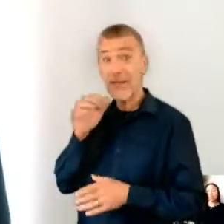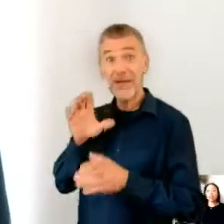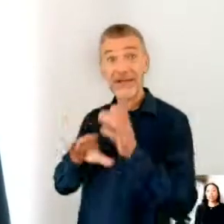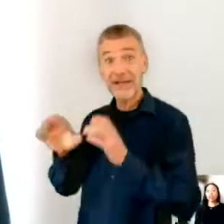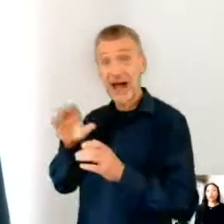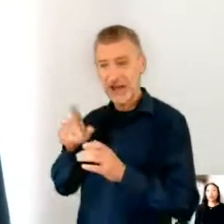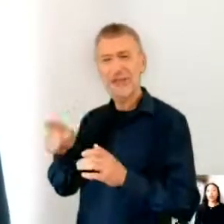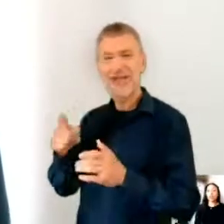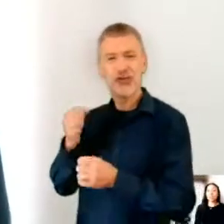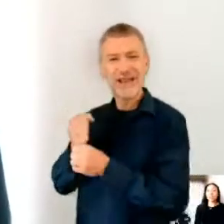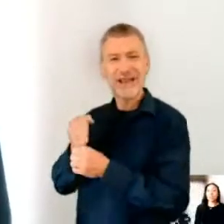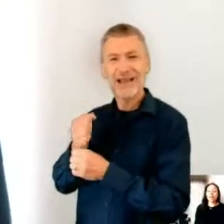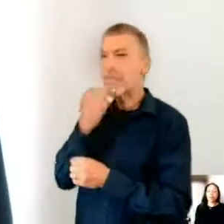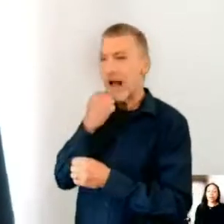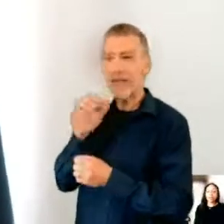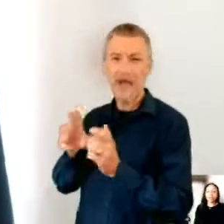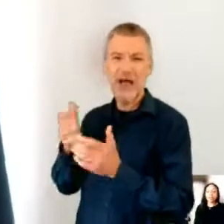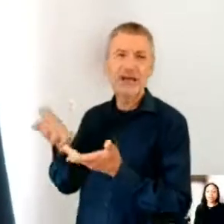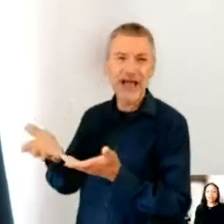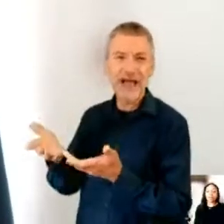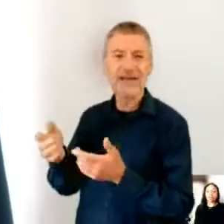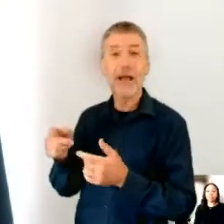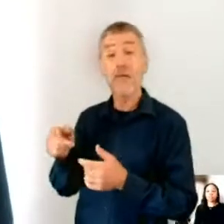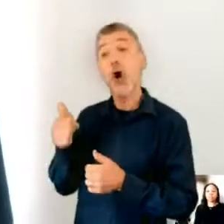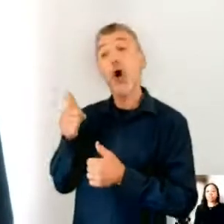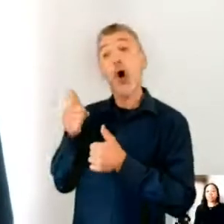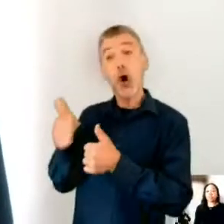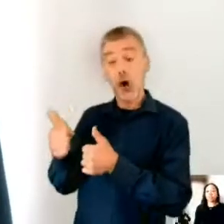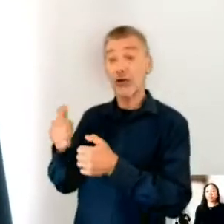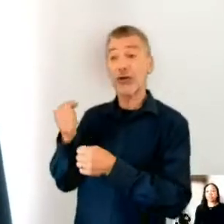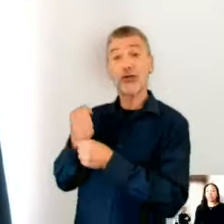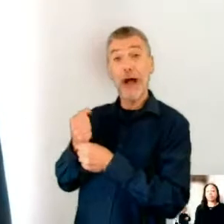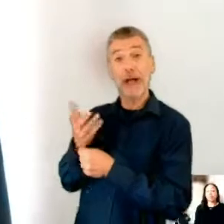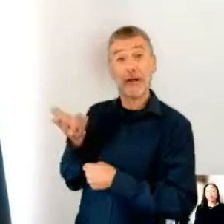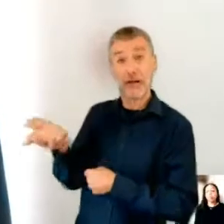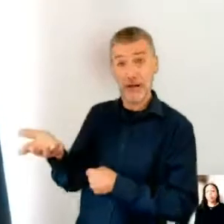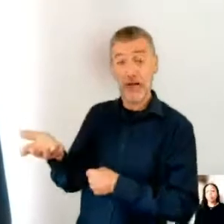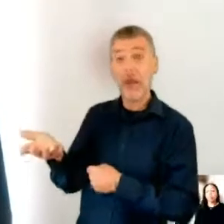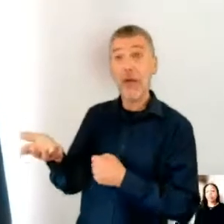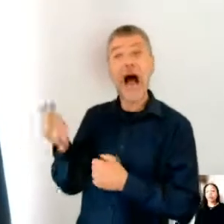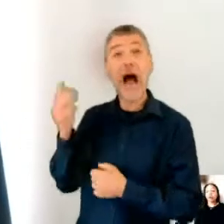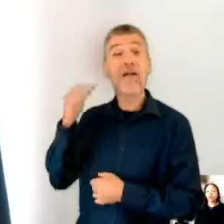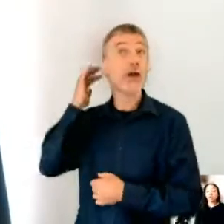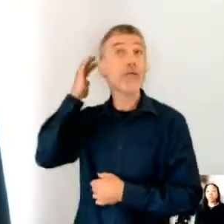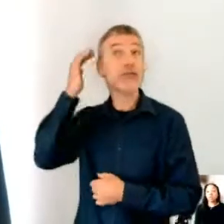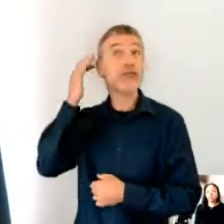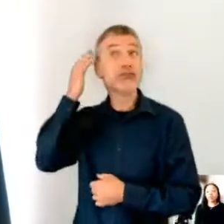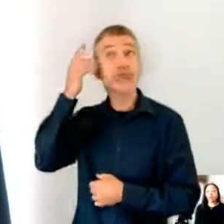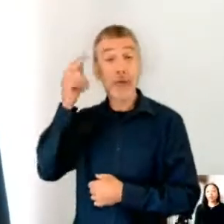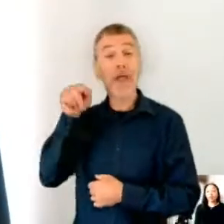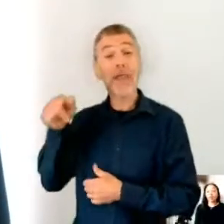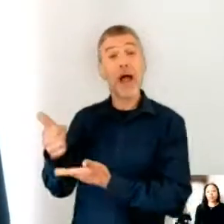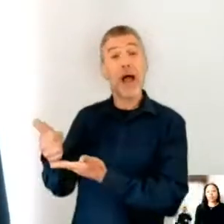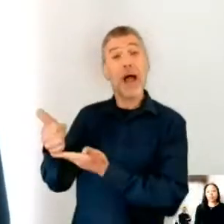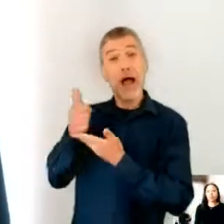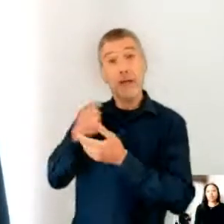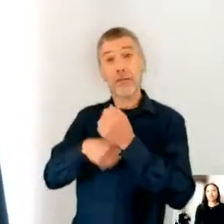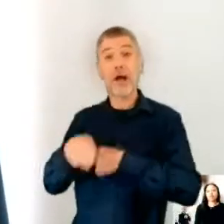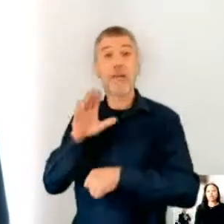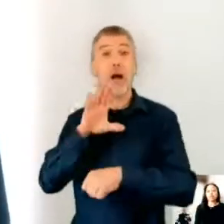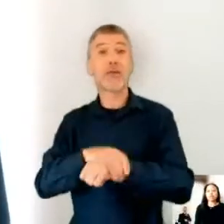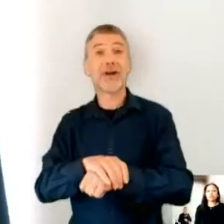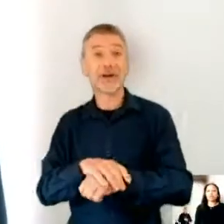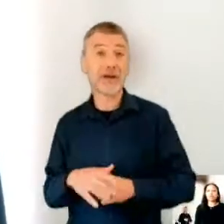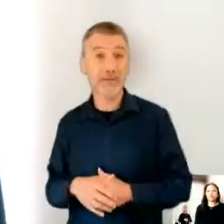that. But I did get good grades in them, which led me to the potential of getting an apprenticeship, because there's different levels of apprenticeships,